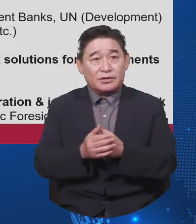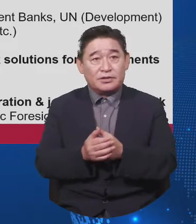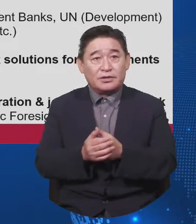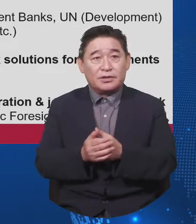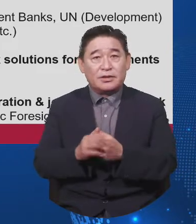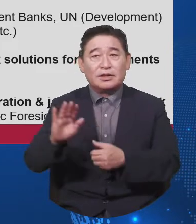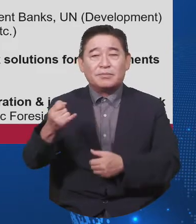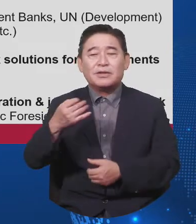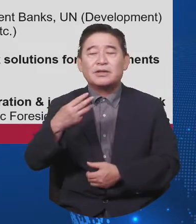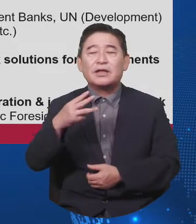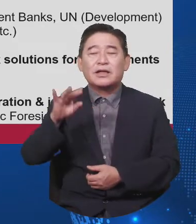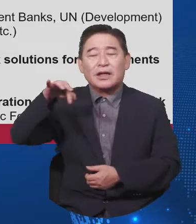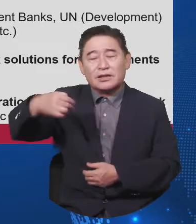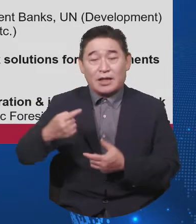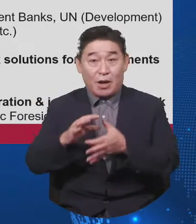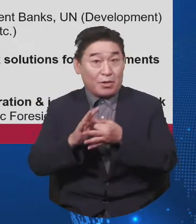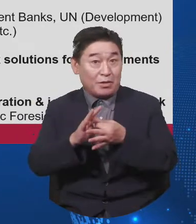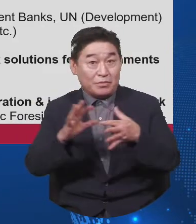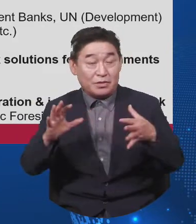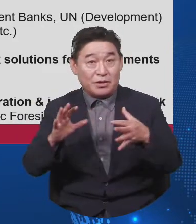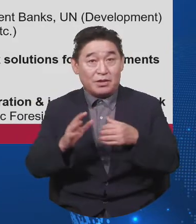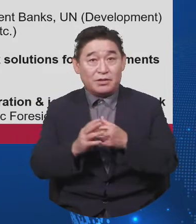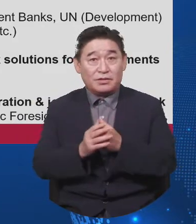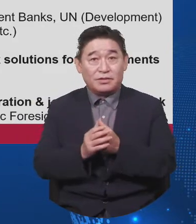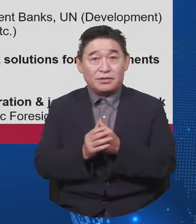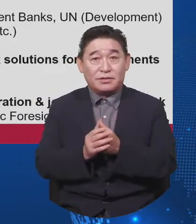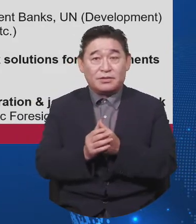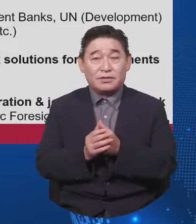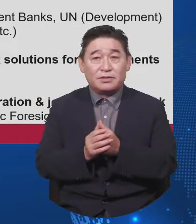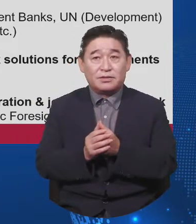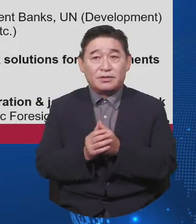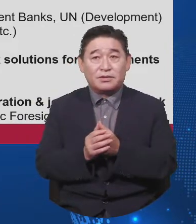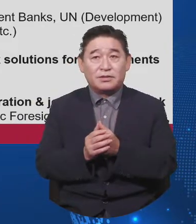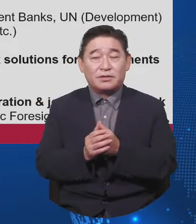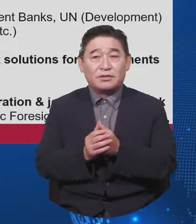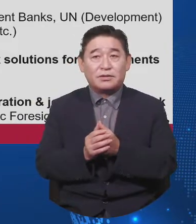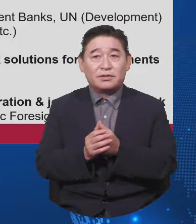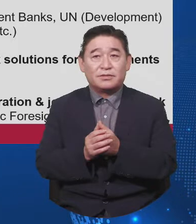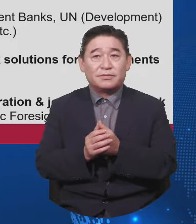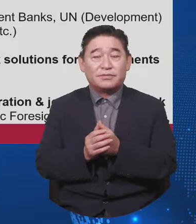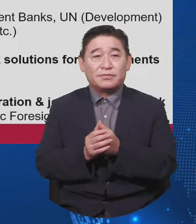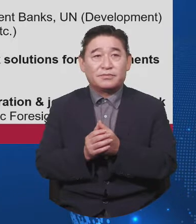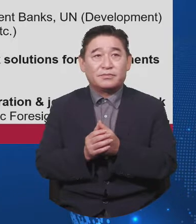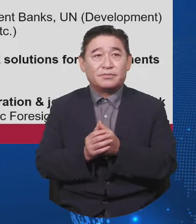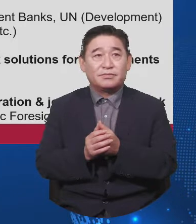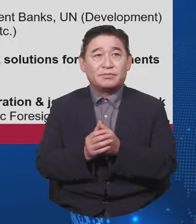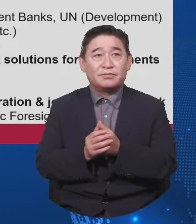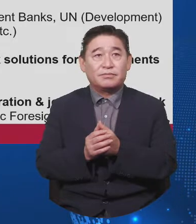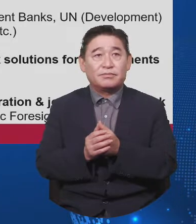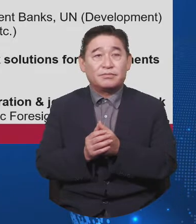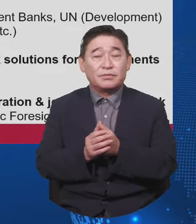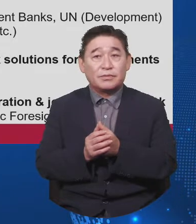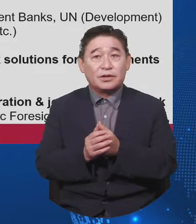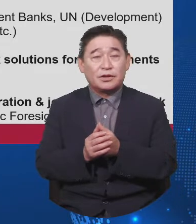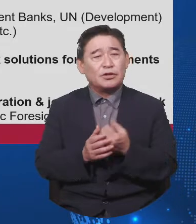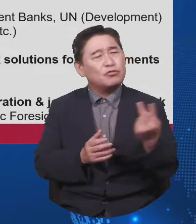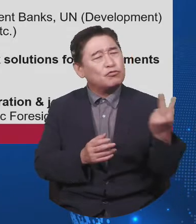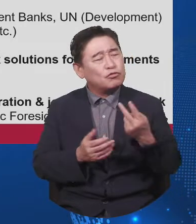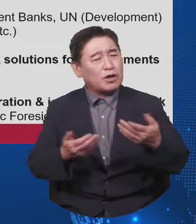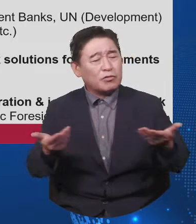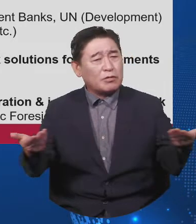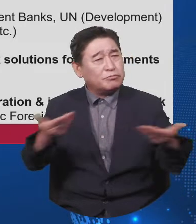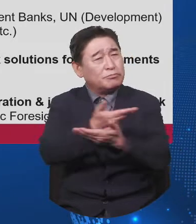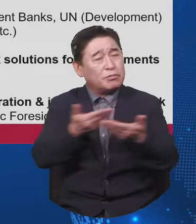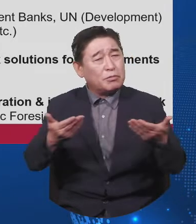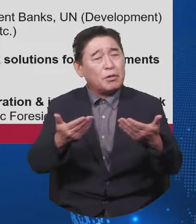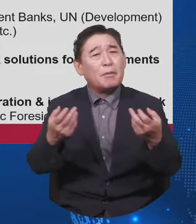you form a position? What is your interest? How do you bring those interests to global debates?